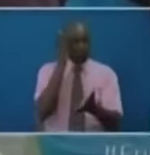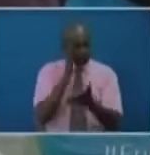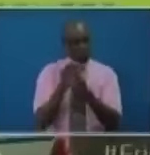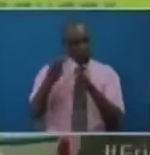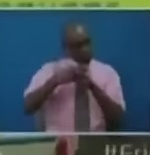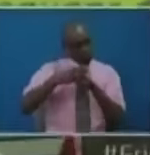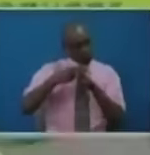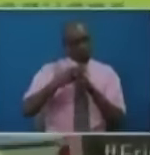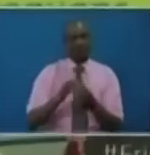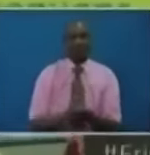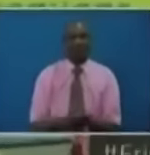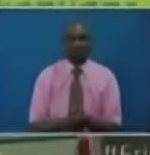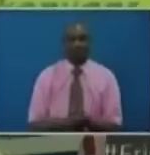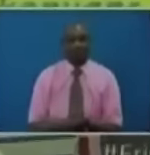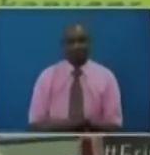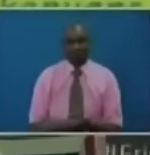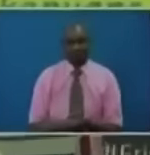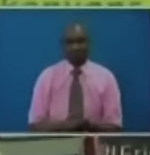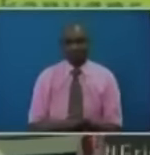soon.